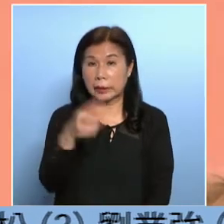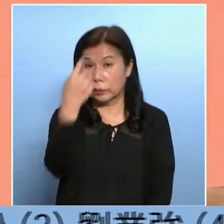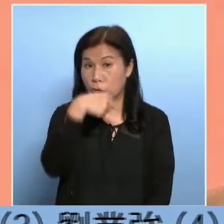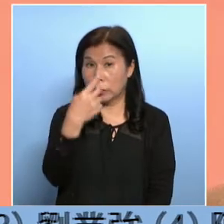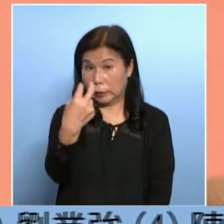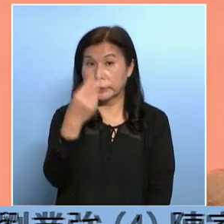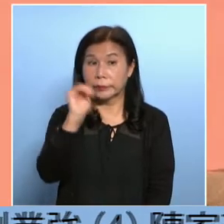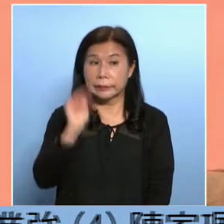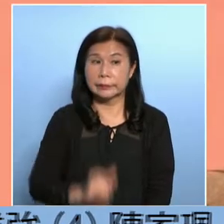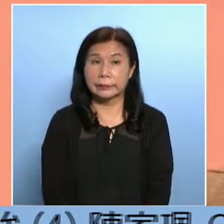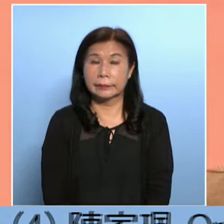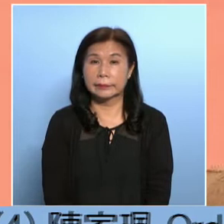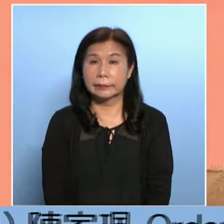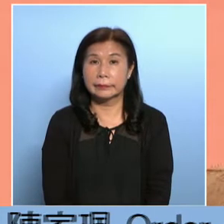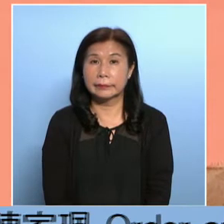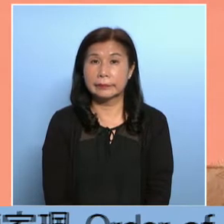Can you see me?